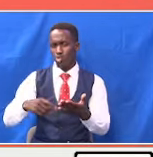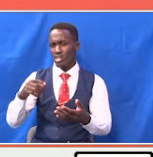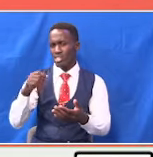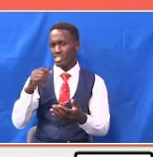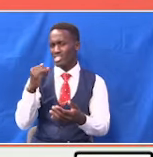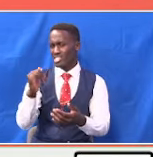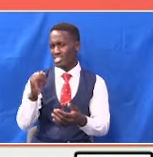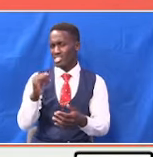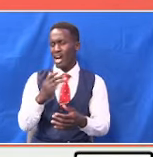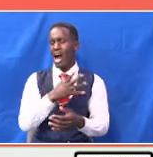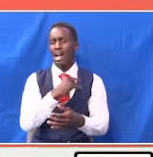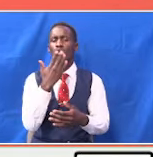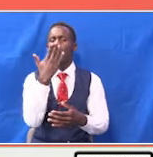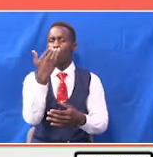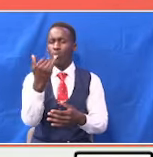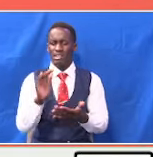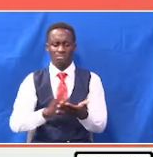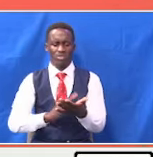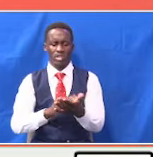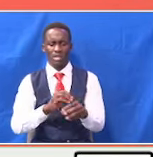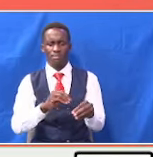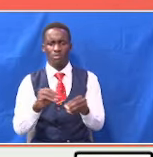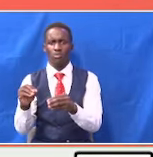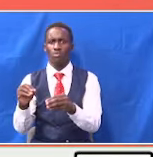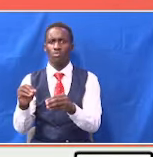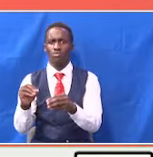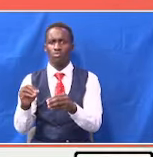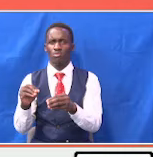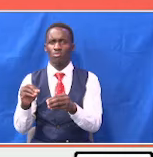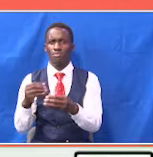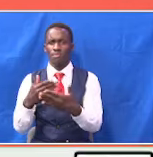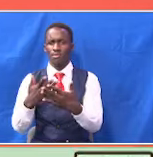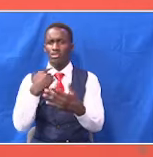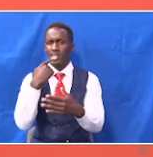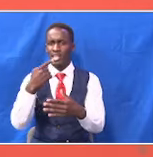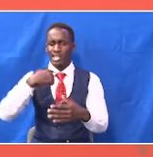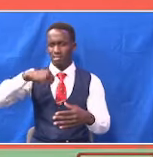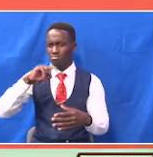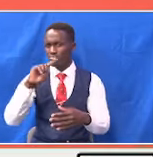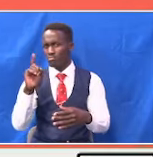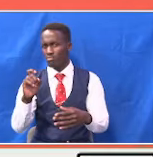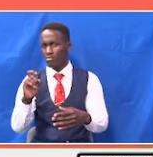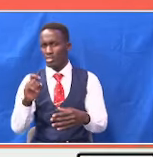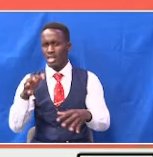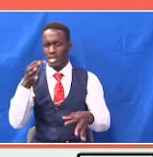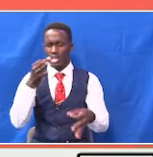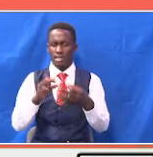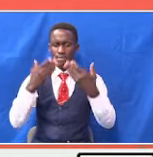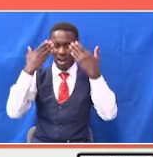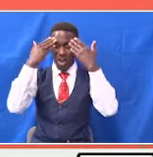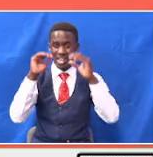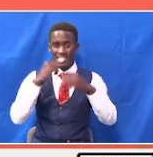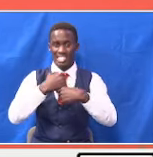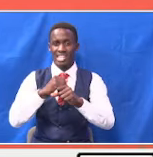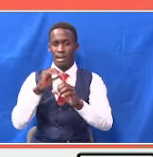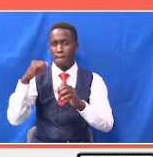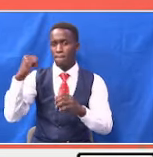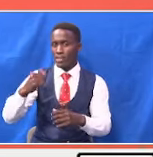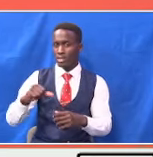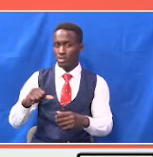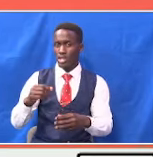why rush it before you even tell us? If you have not done the sensitization and you have not brought it, to